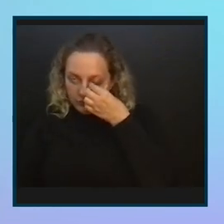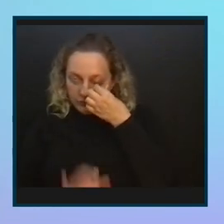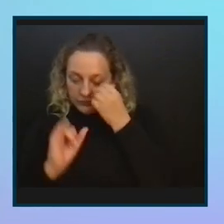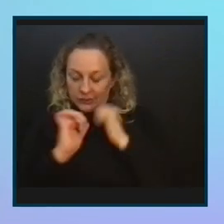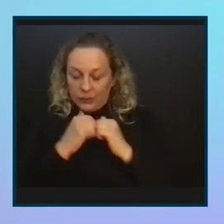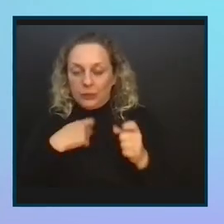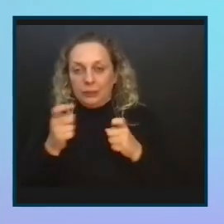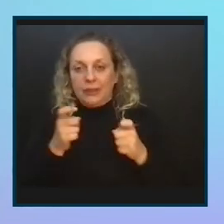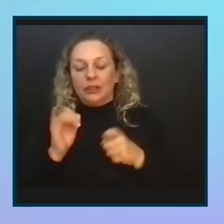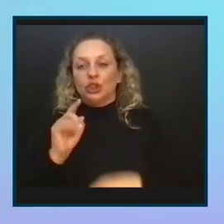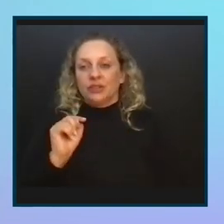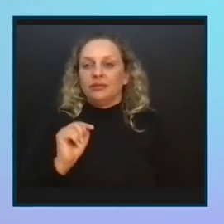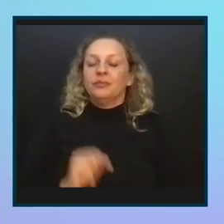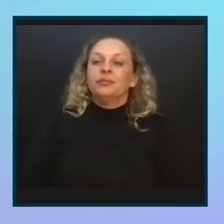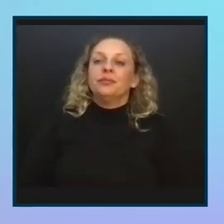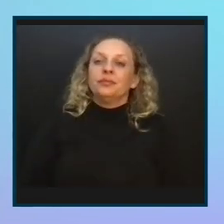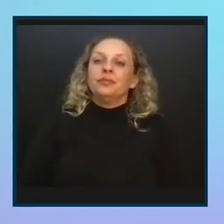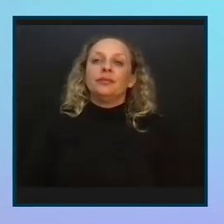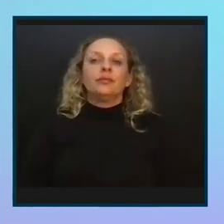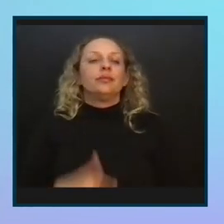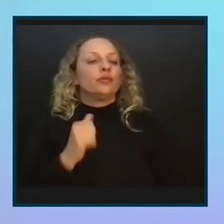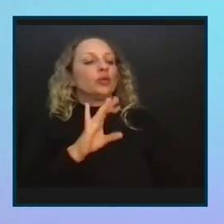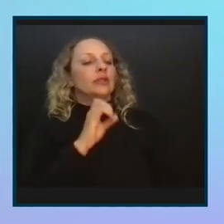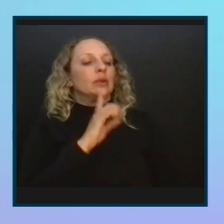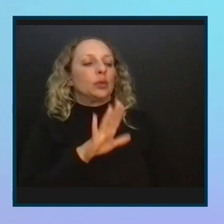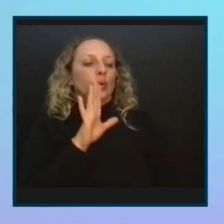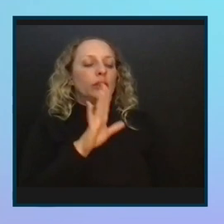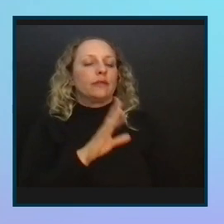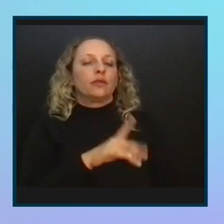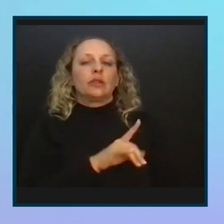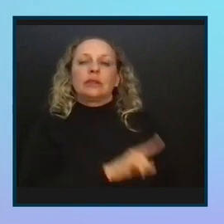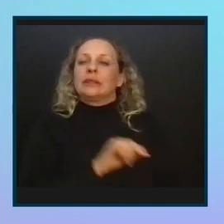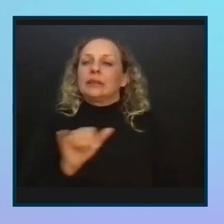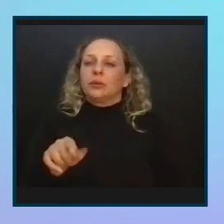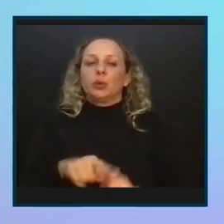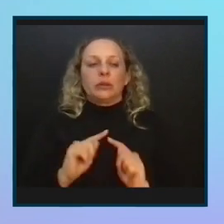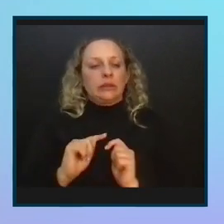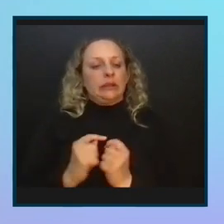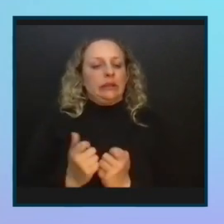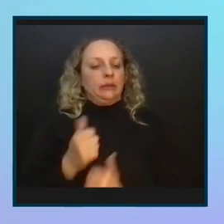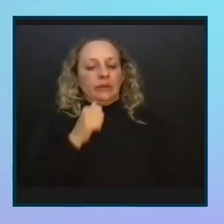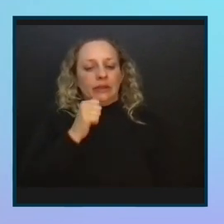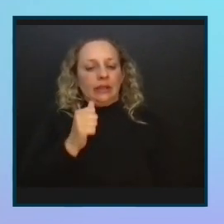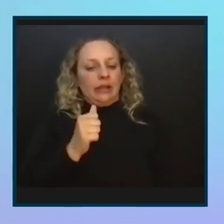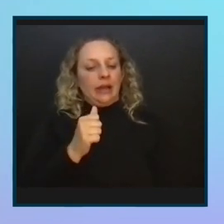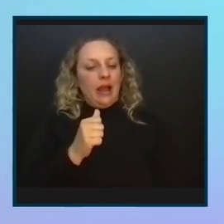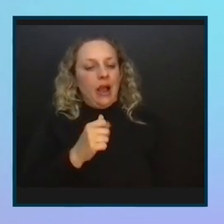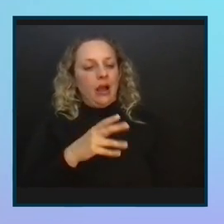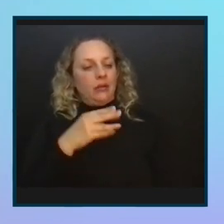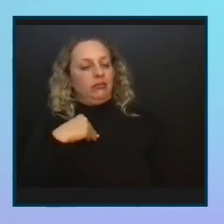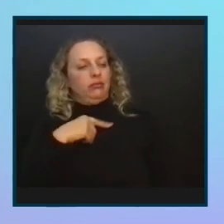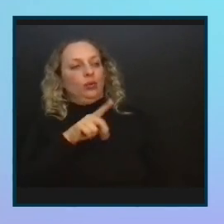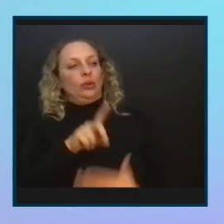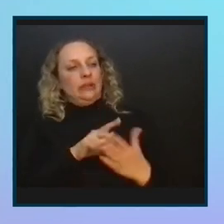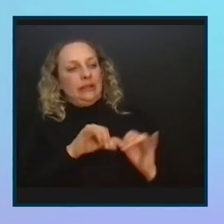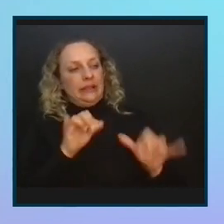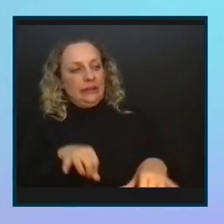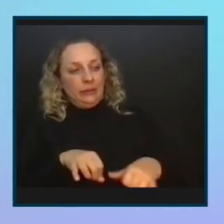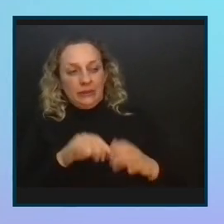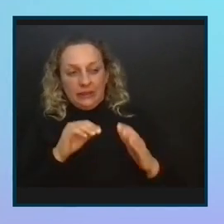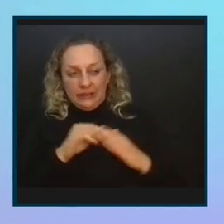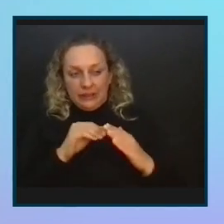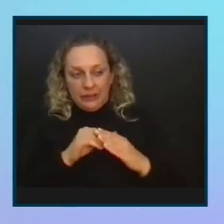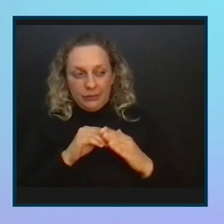Wonderful. And in a similar vein, what is your relationship with teams that are not consuming your design system? Is accessibility